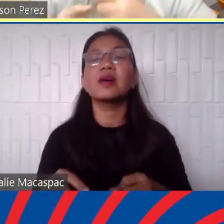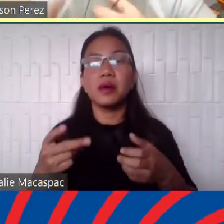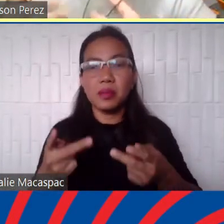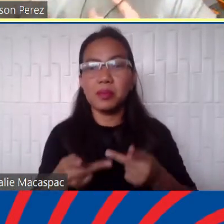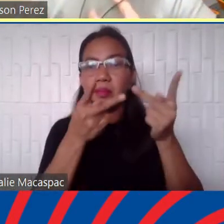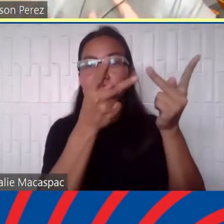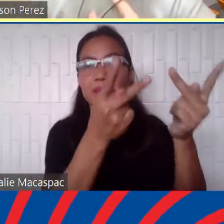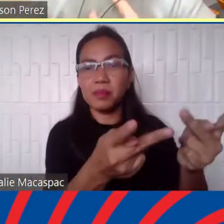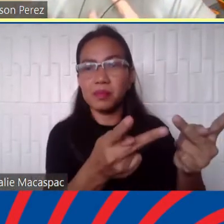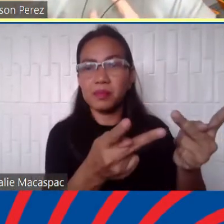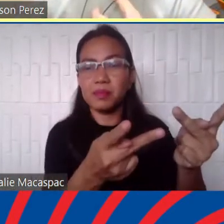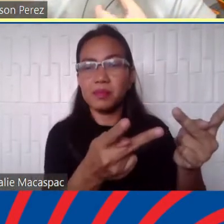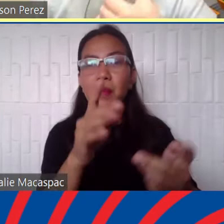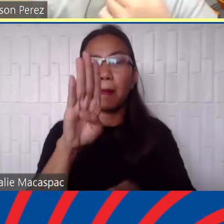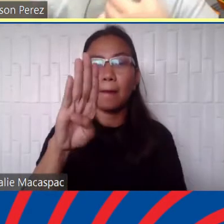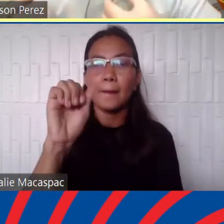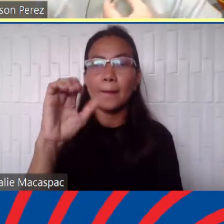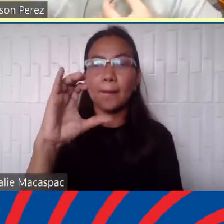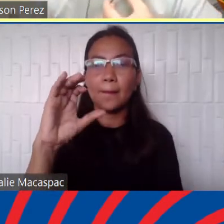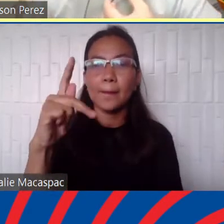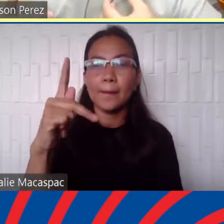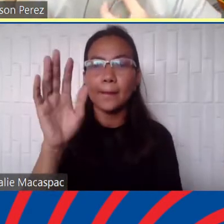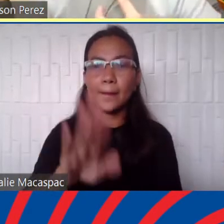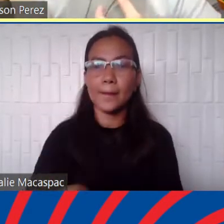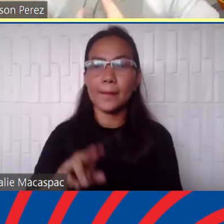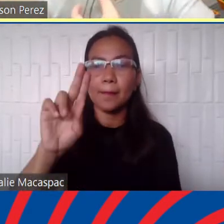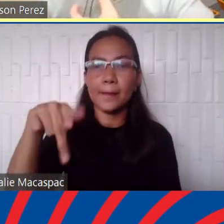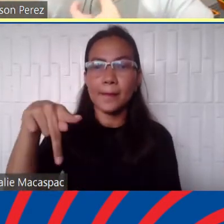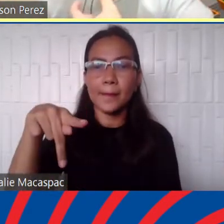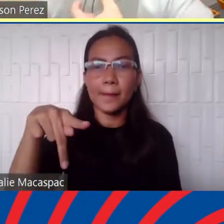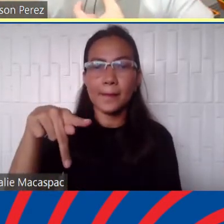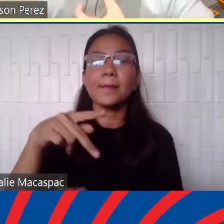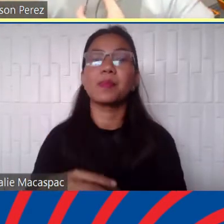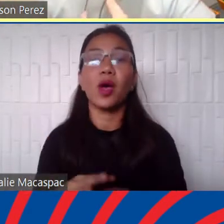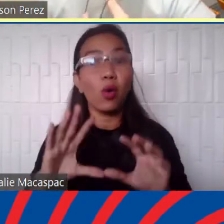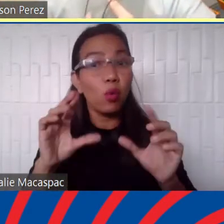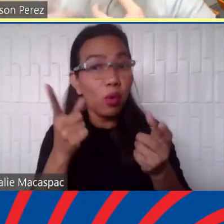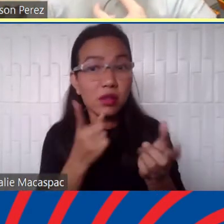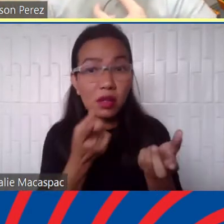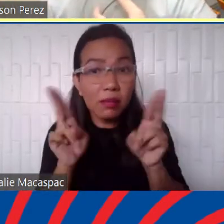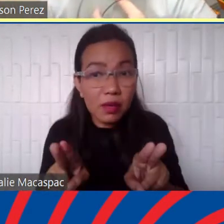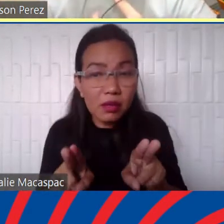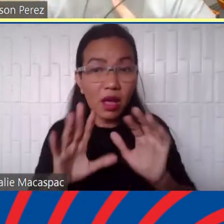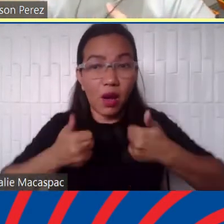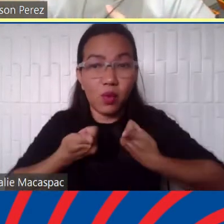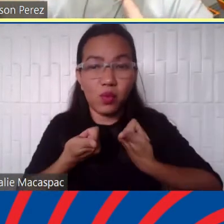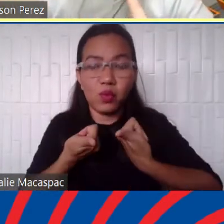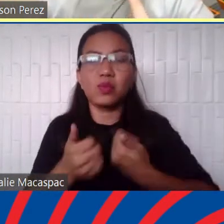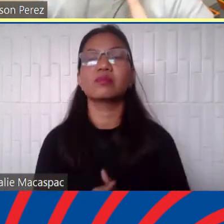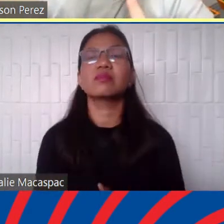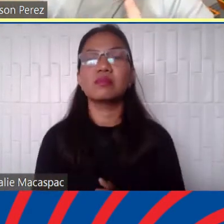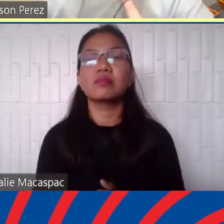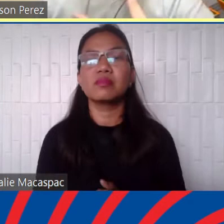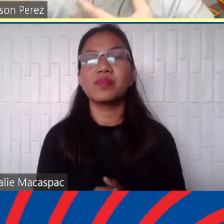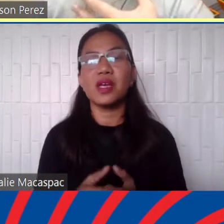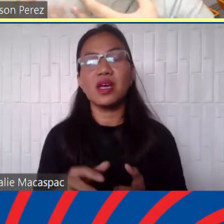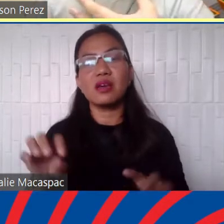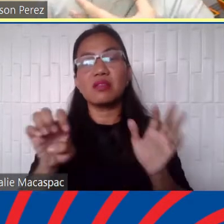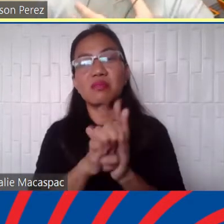a backup. Because what if something happened, diba? What if there's flood